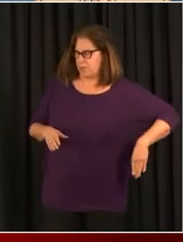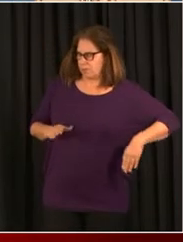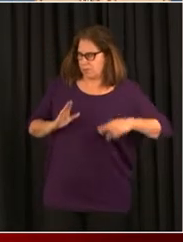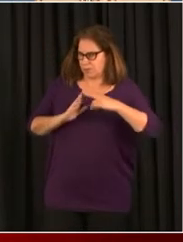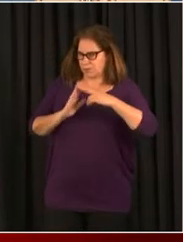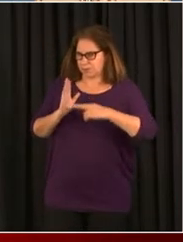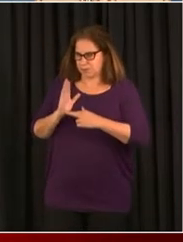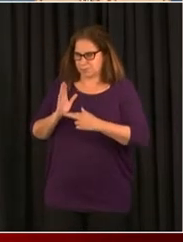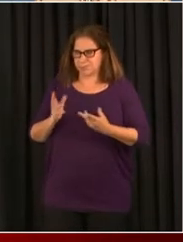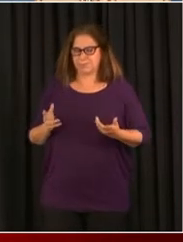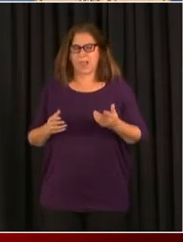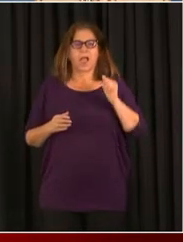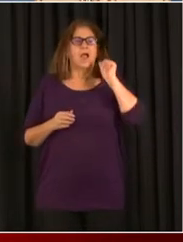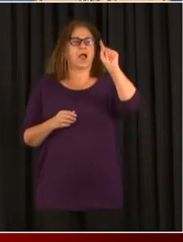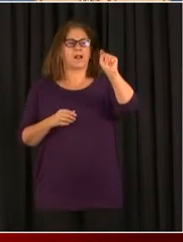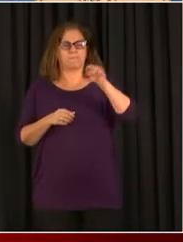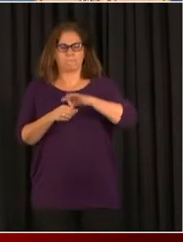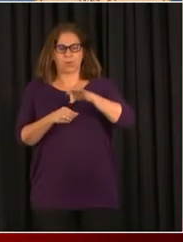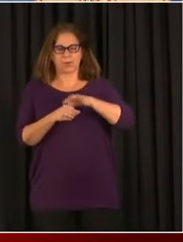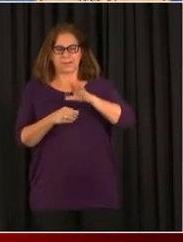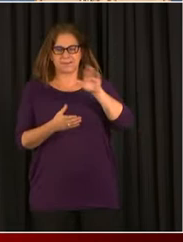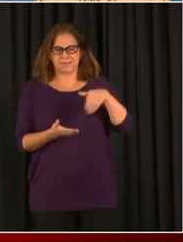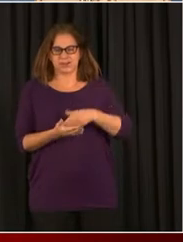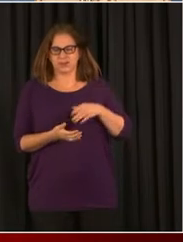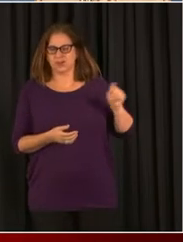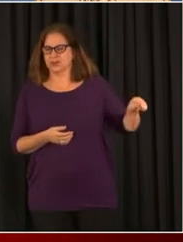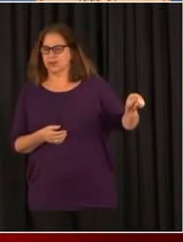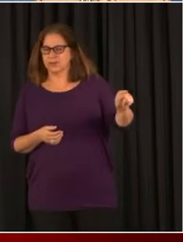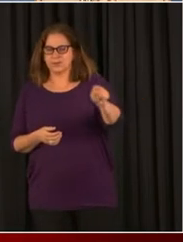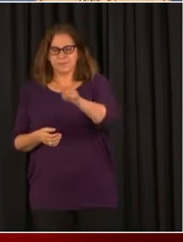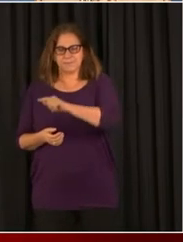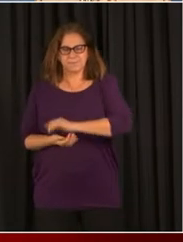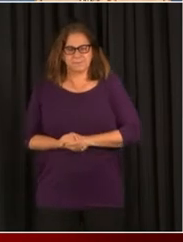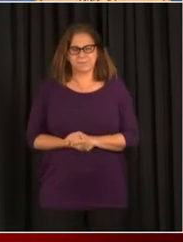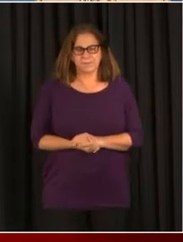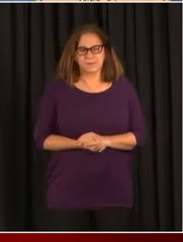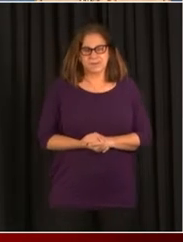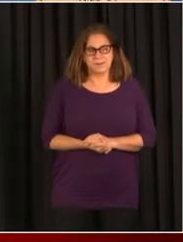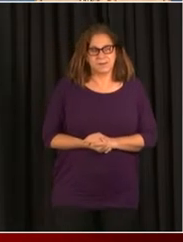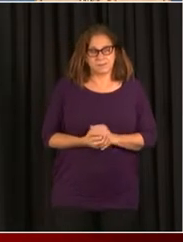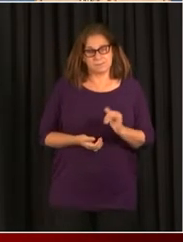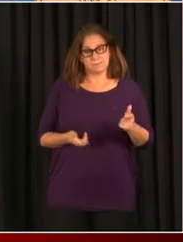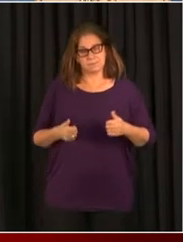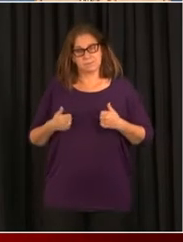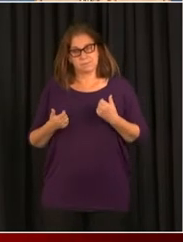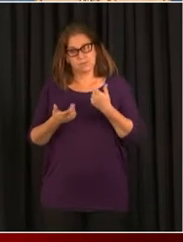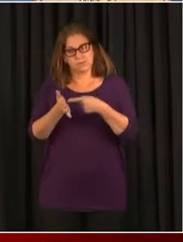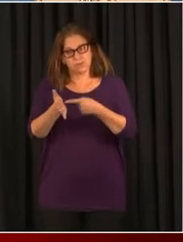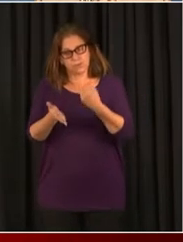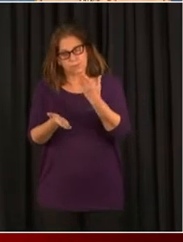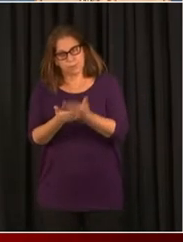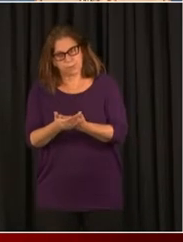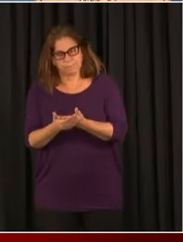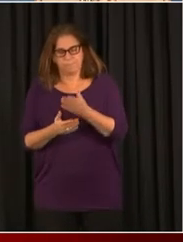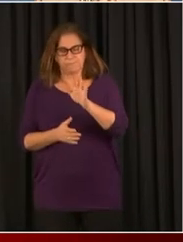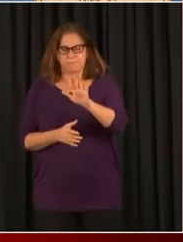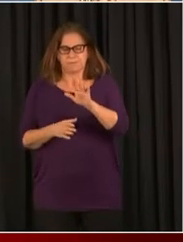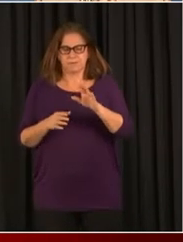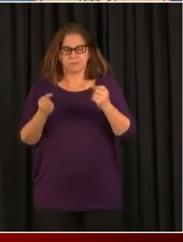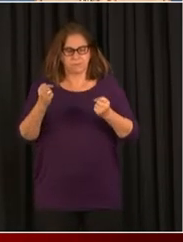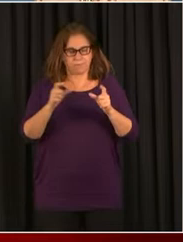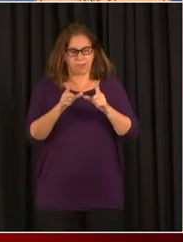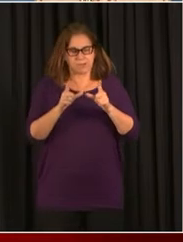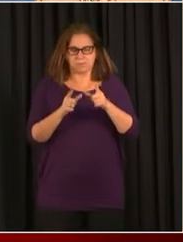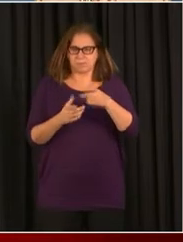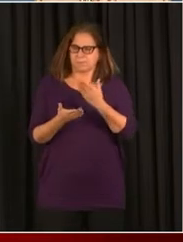proof of residence. So again, please go to the DC Board of Elections website to find